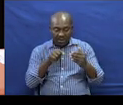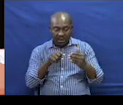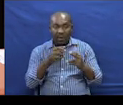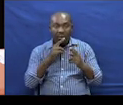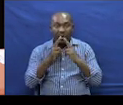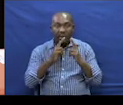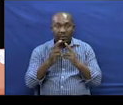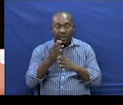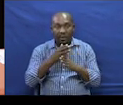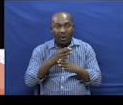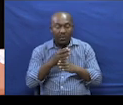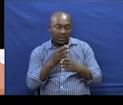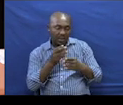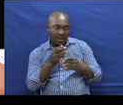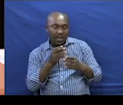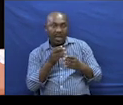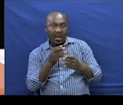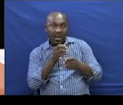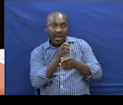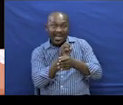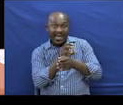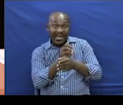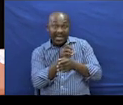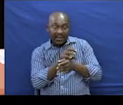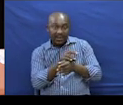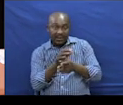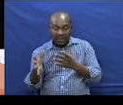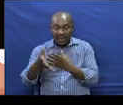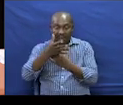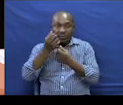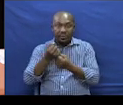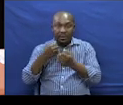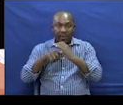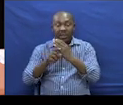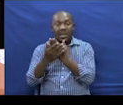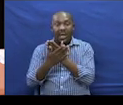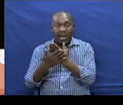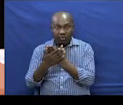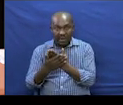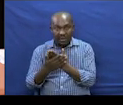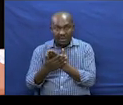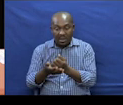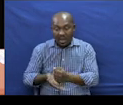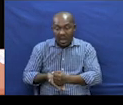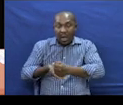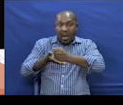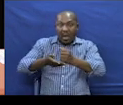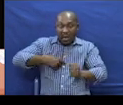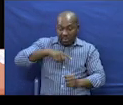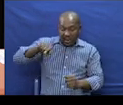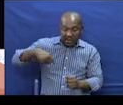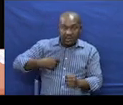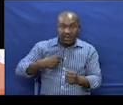elements or the indicators which, when available in a particular country, will help us to say whether a